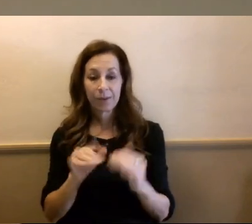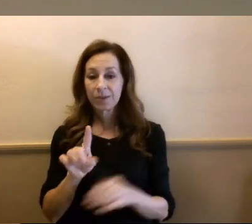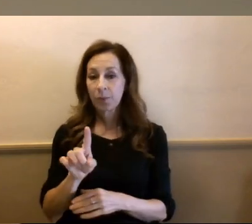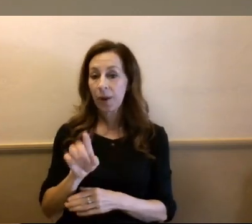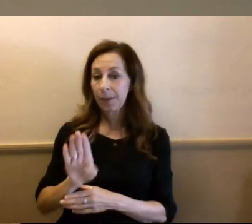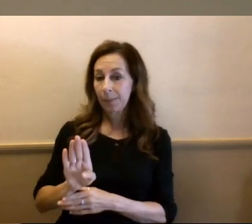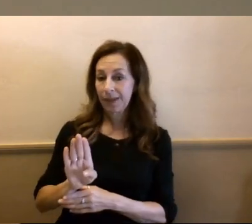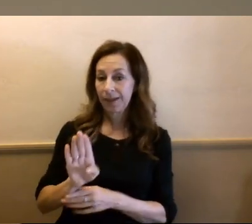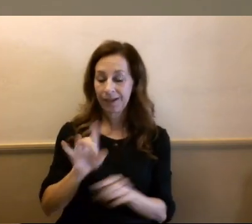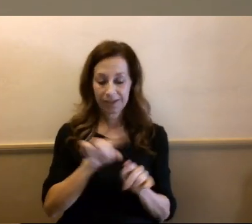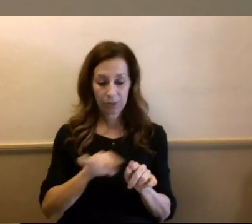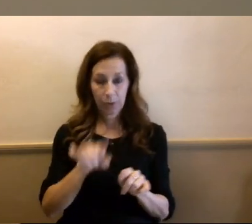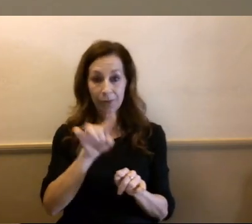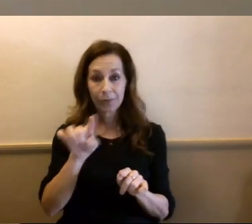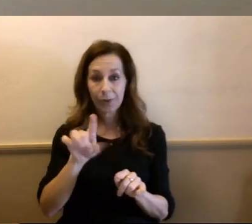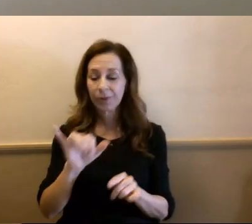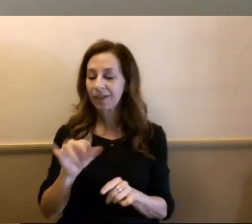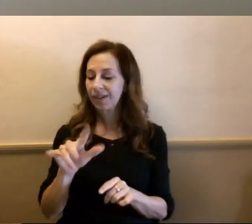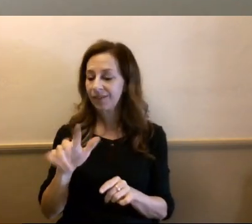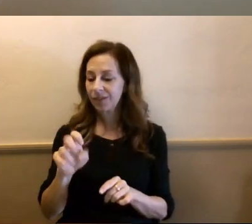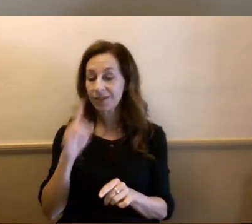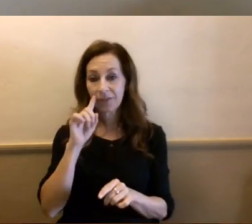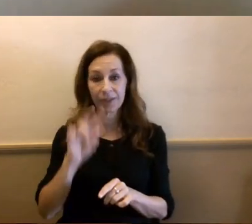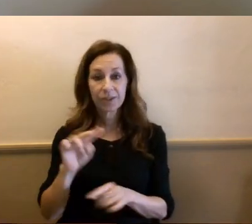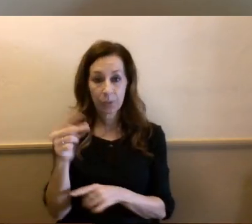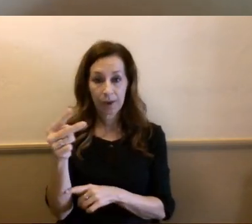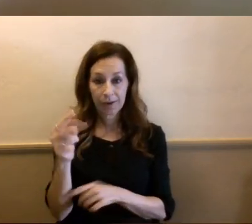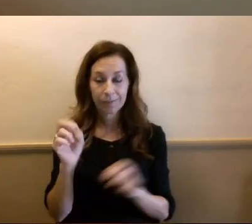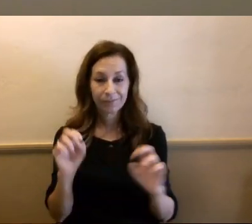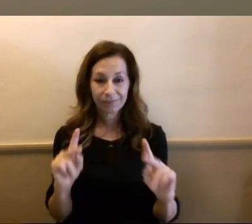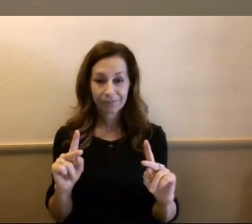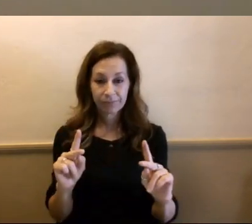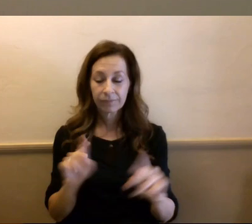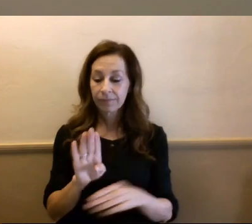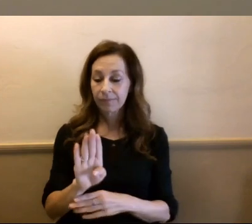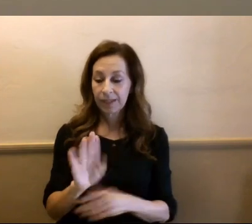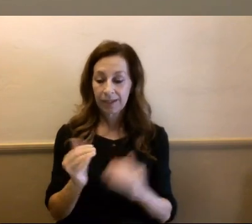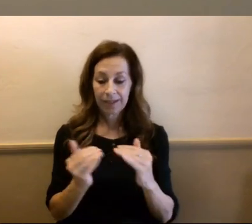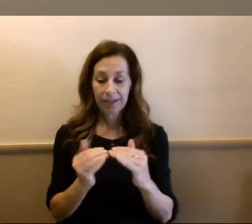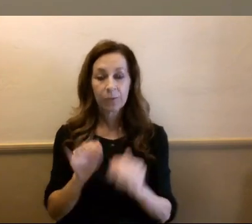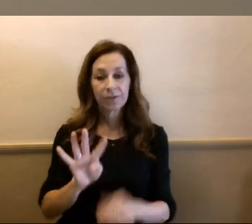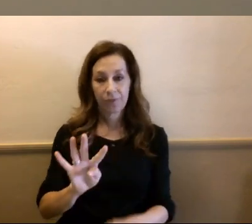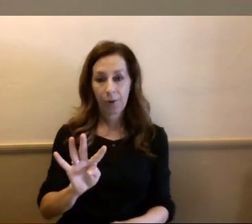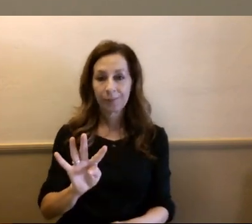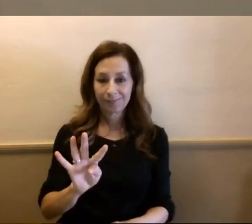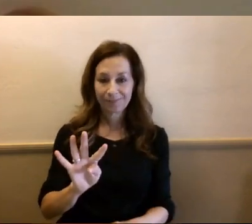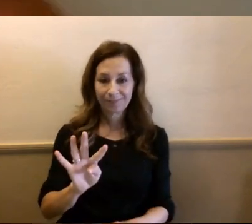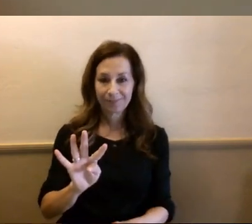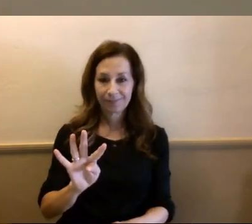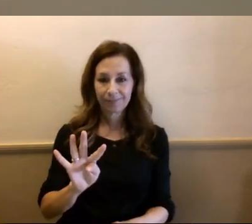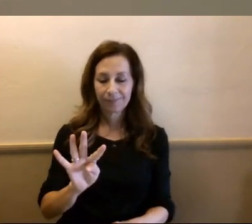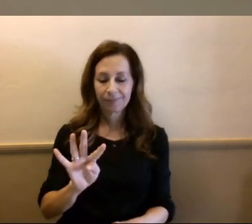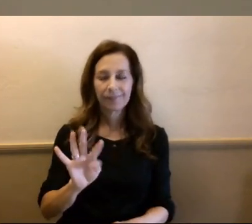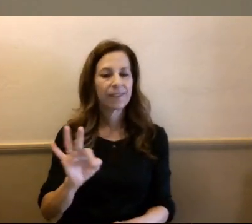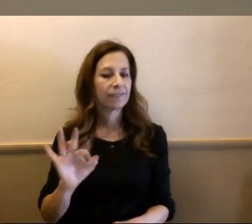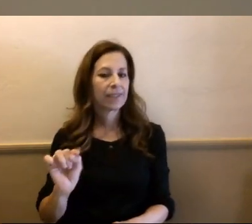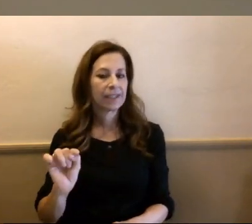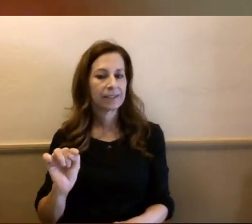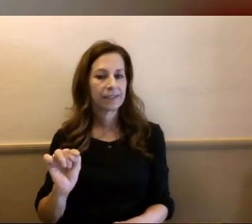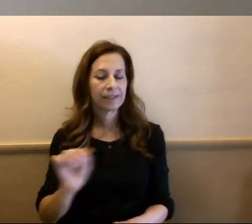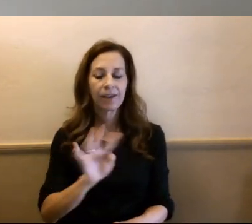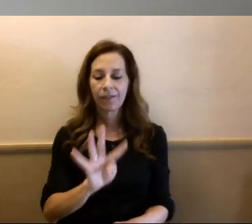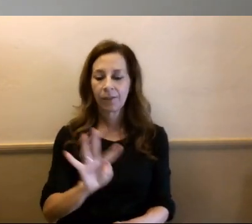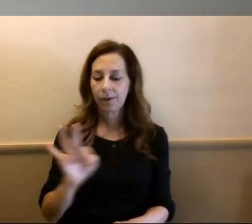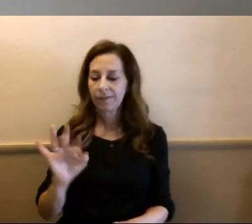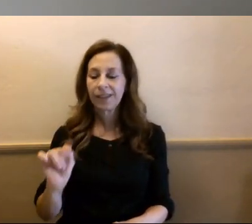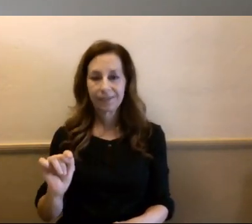1b because the square root is the inverse of a square. Okay, so b equals 4. And it's in feet,